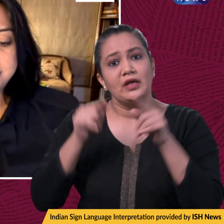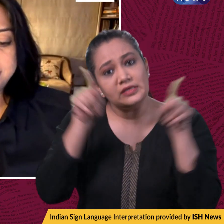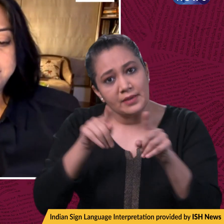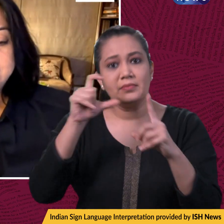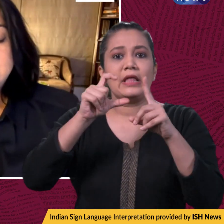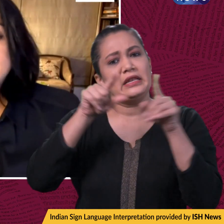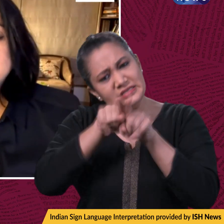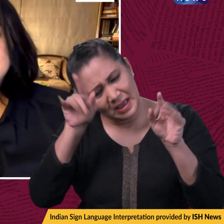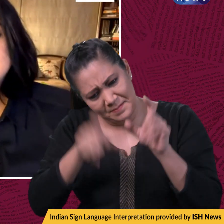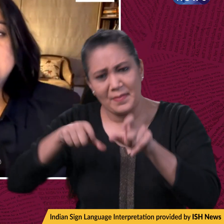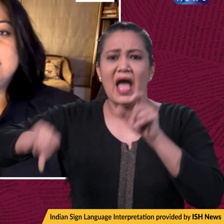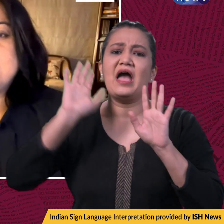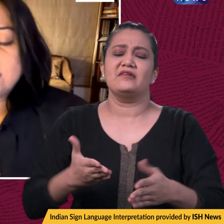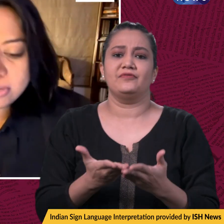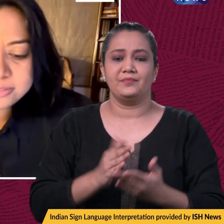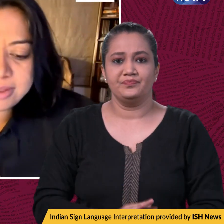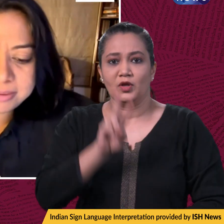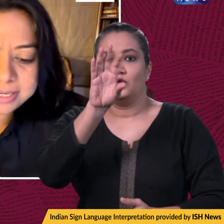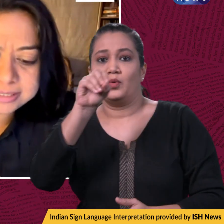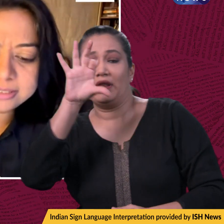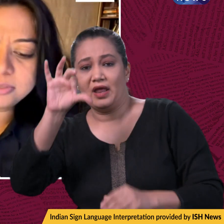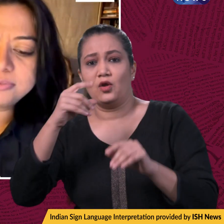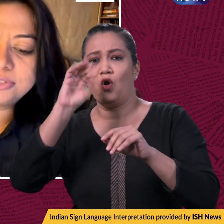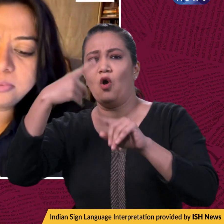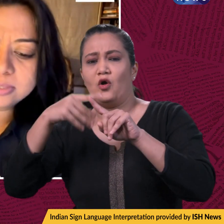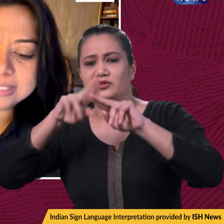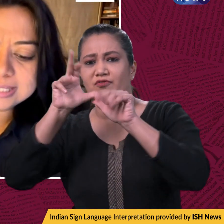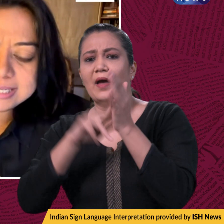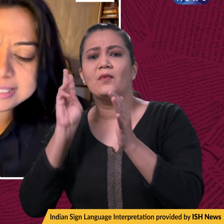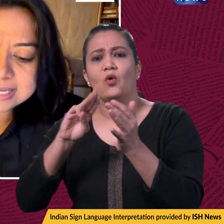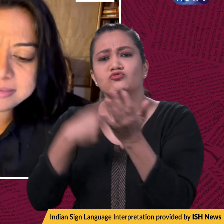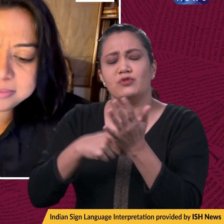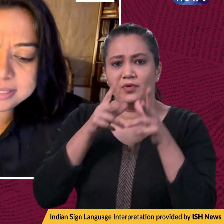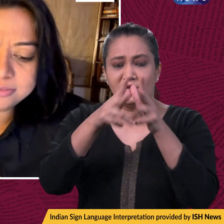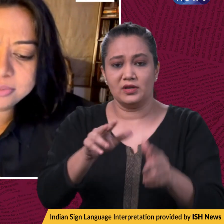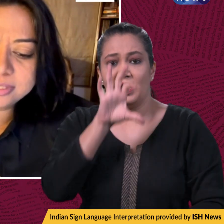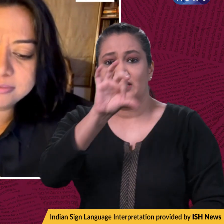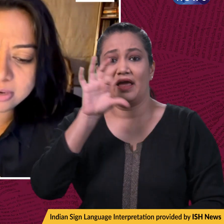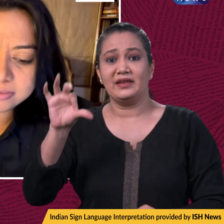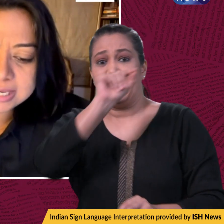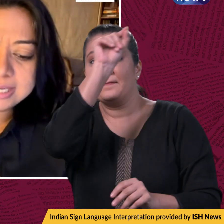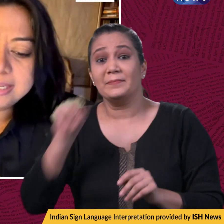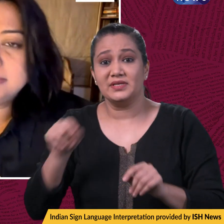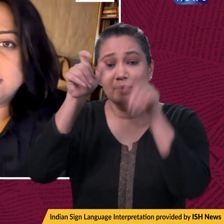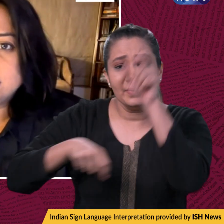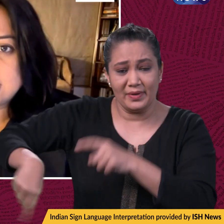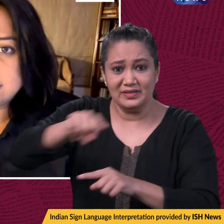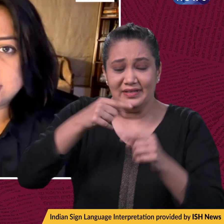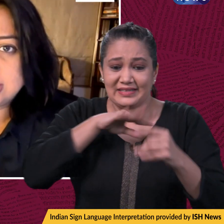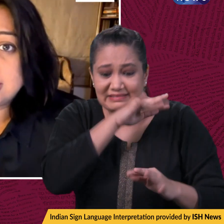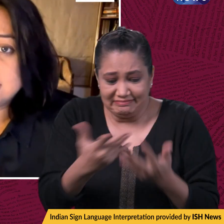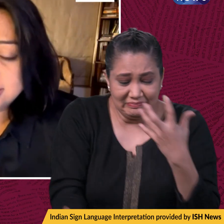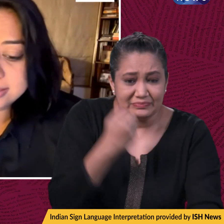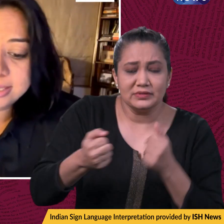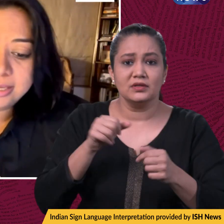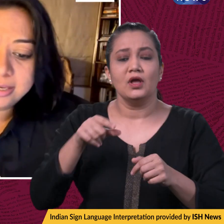national capital. In 2019, in fact, Oxfam had said in one of its reports that 99% of those involved in manual